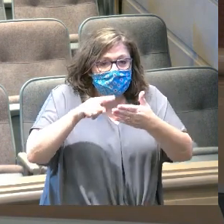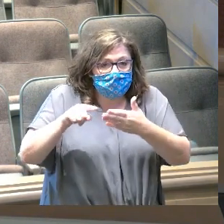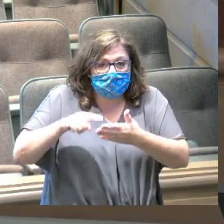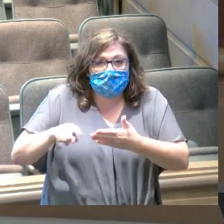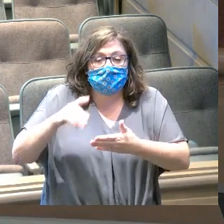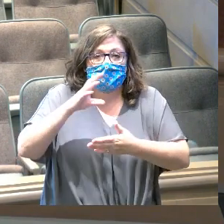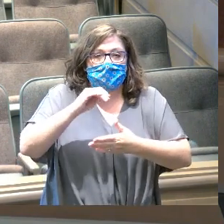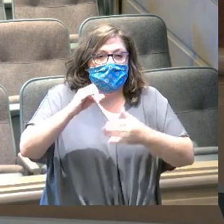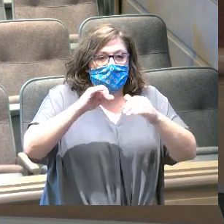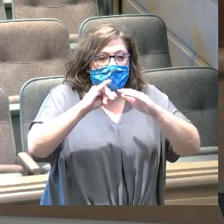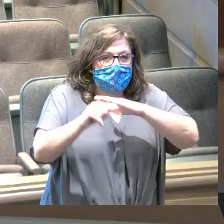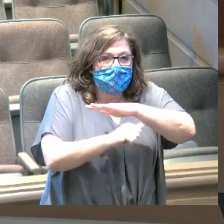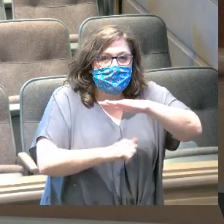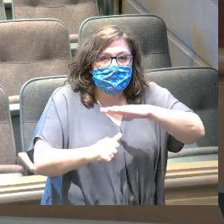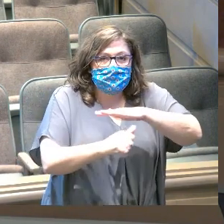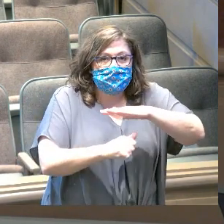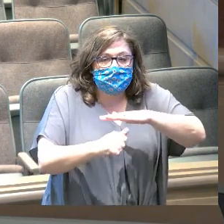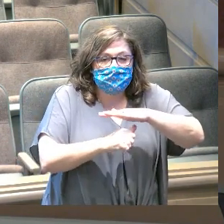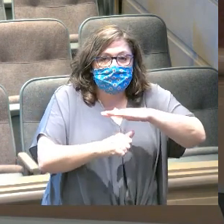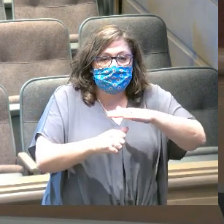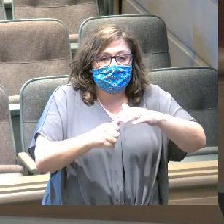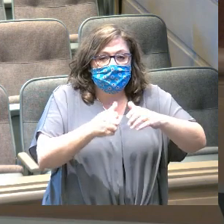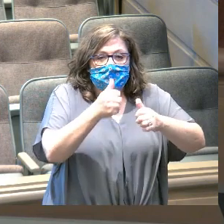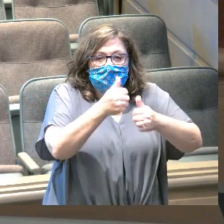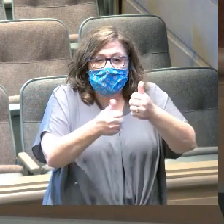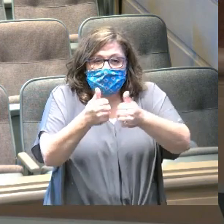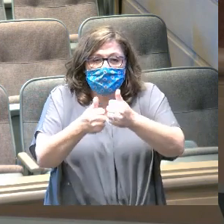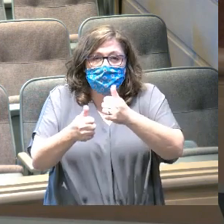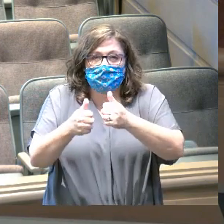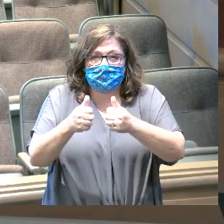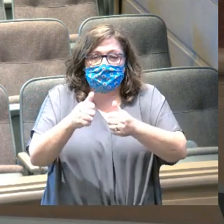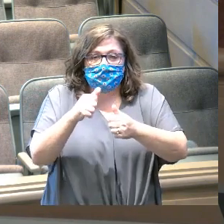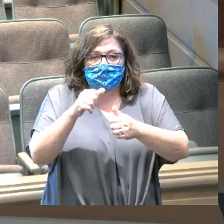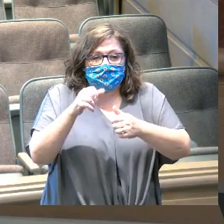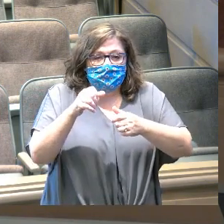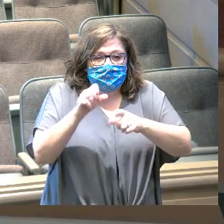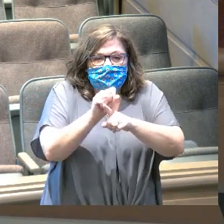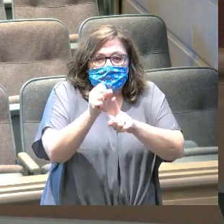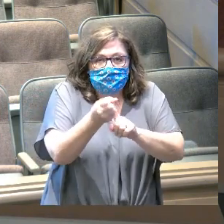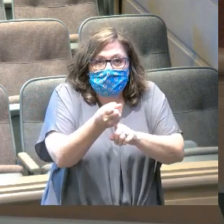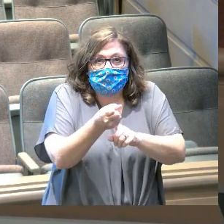and trace every contact. You've heard by now what